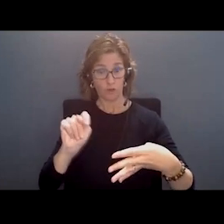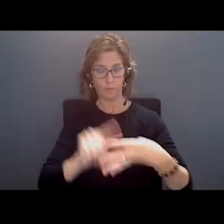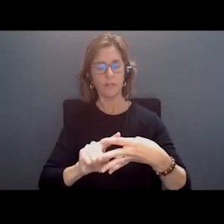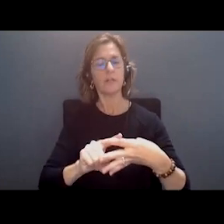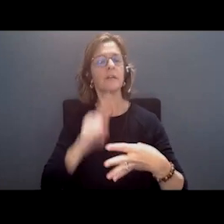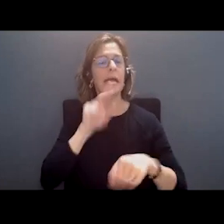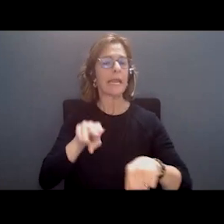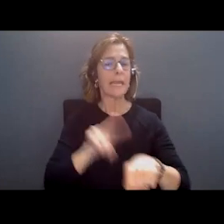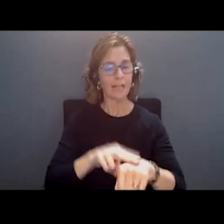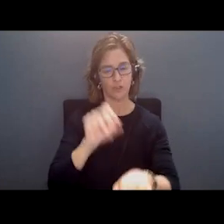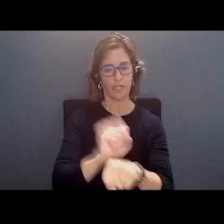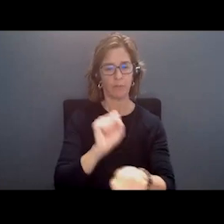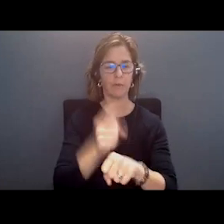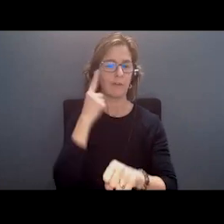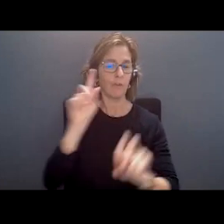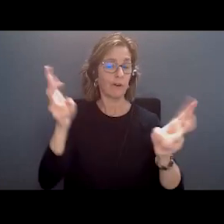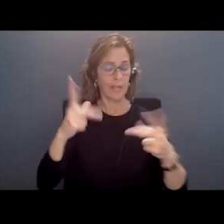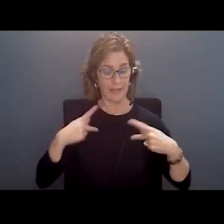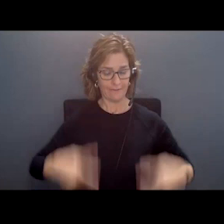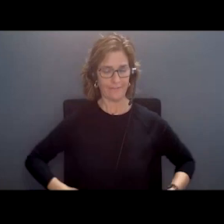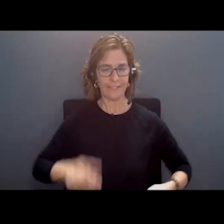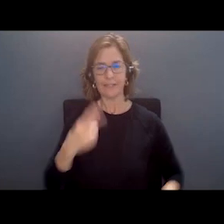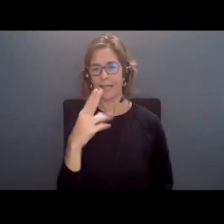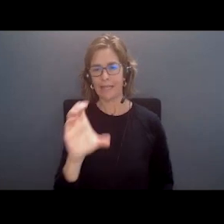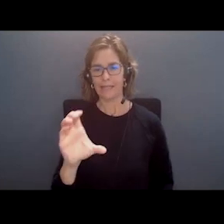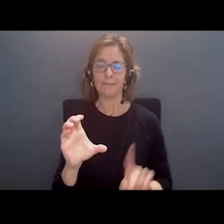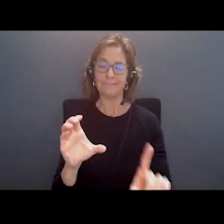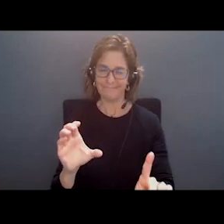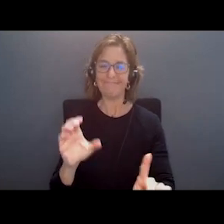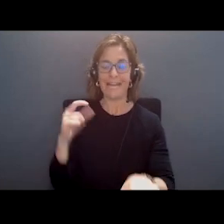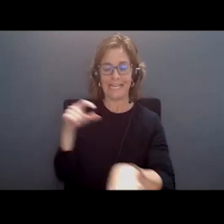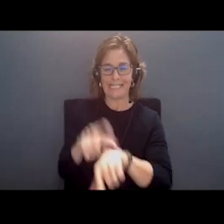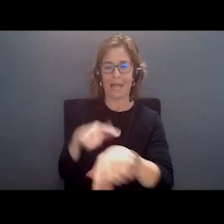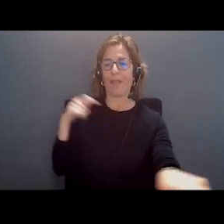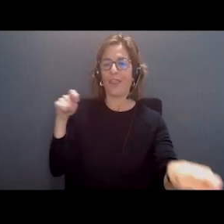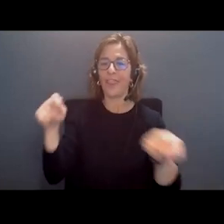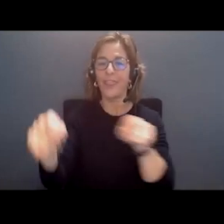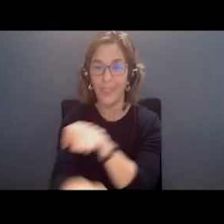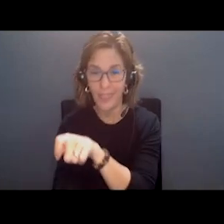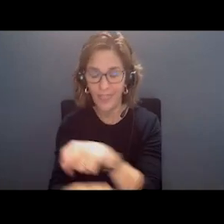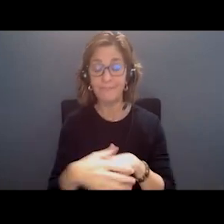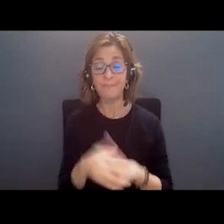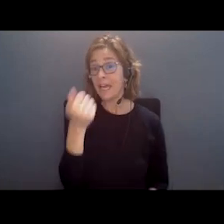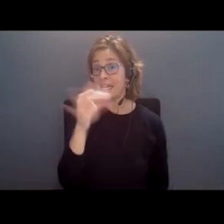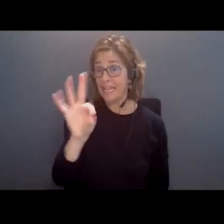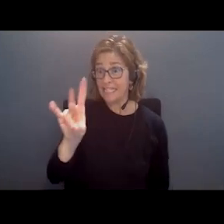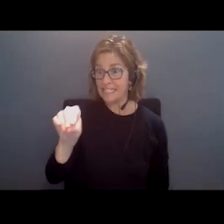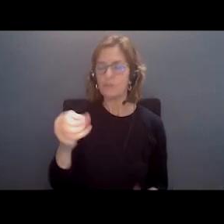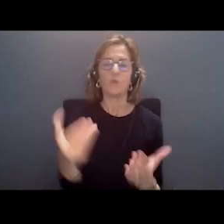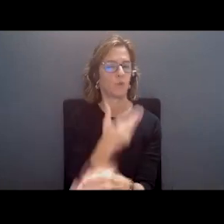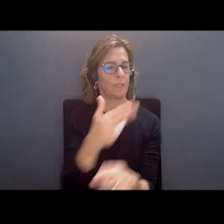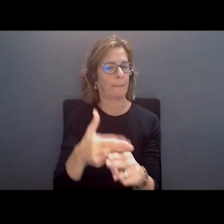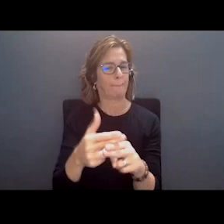Of course, we've come a long way in society since then. It was in the 1970s that Congress changed the name to